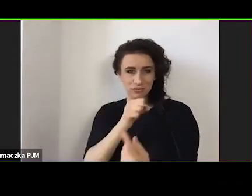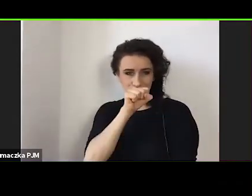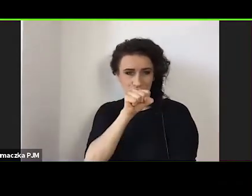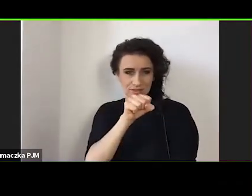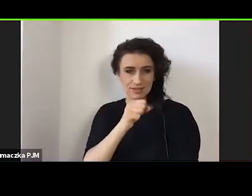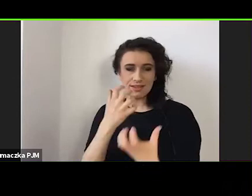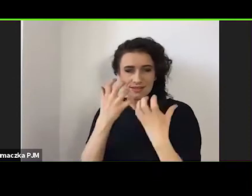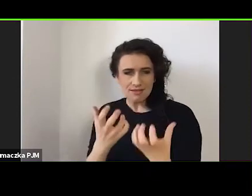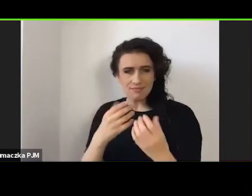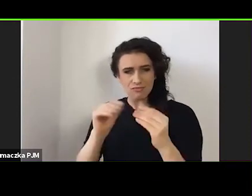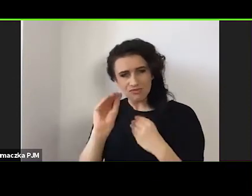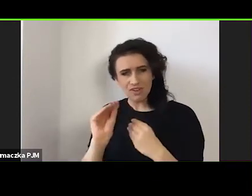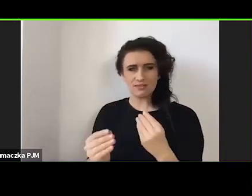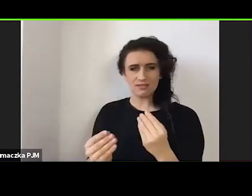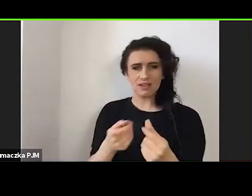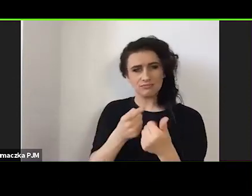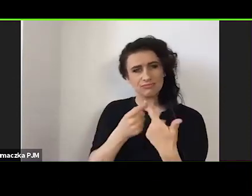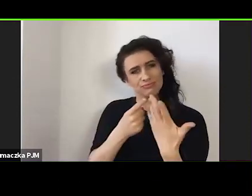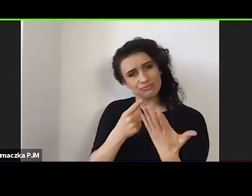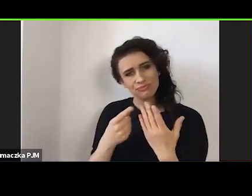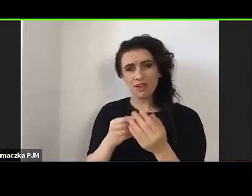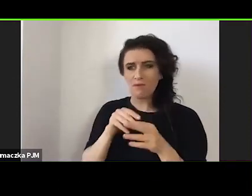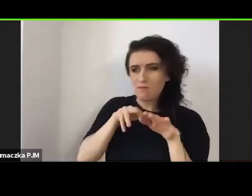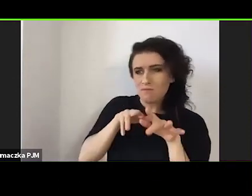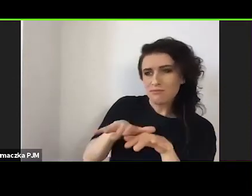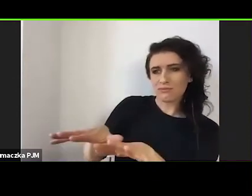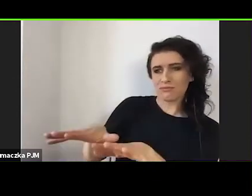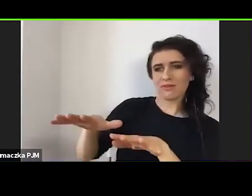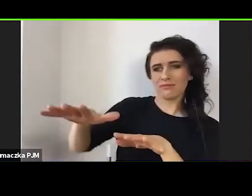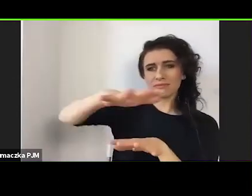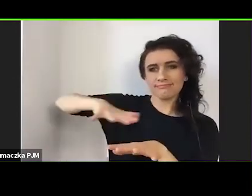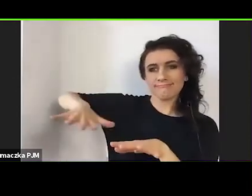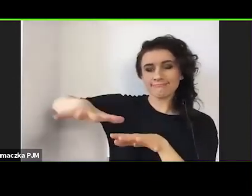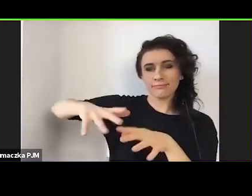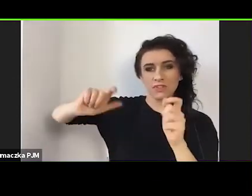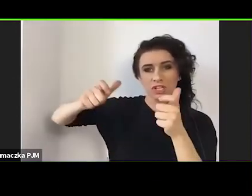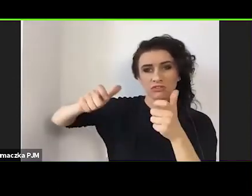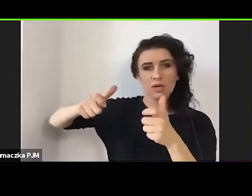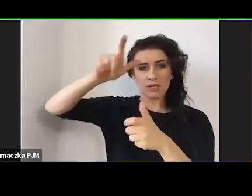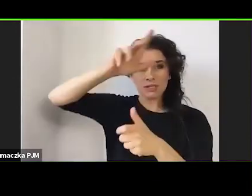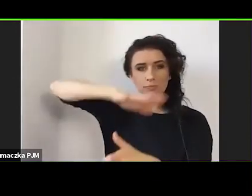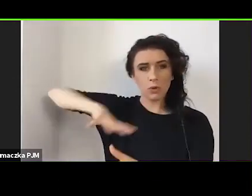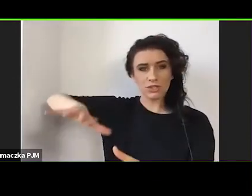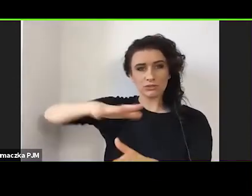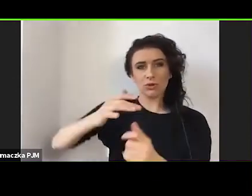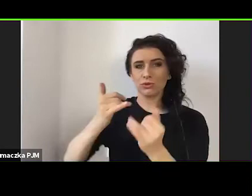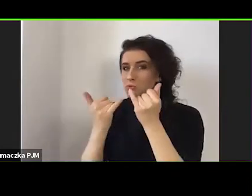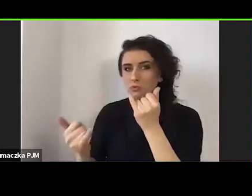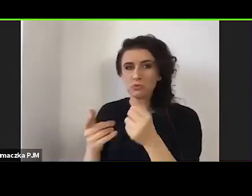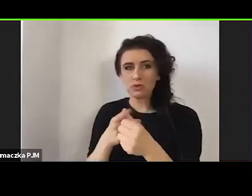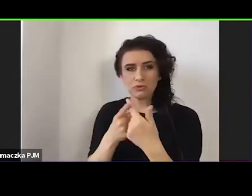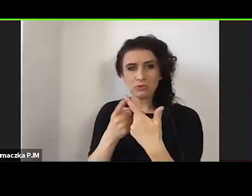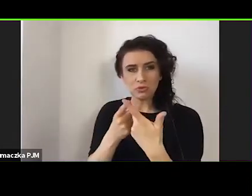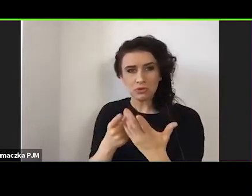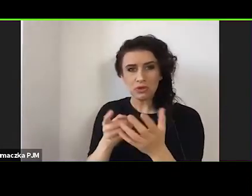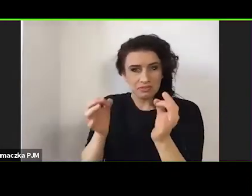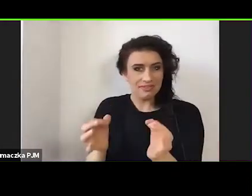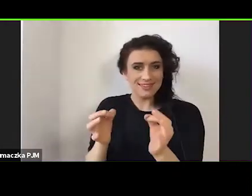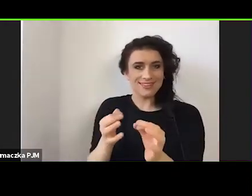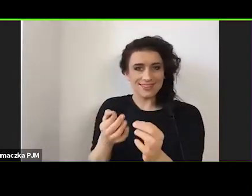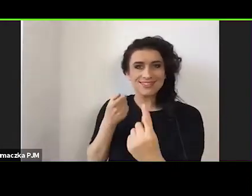larger. Yeah, well, that's how we are right now. And we've also discovered along these 10